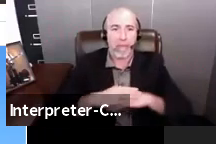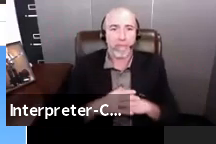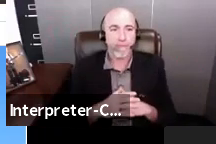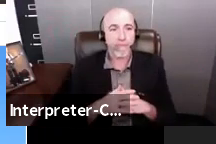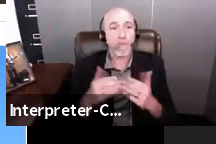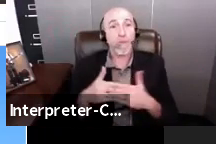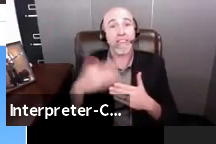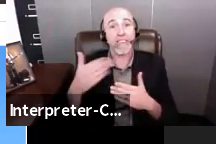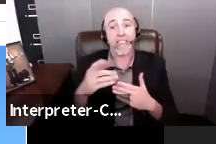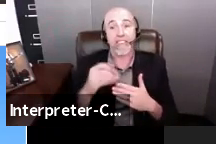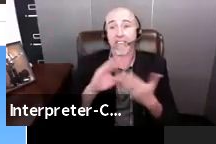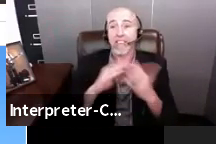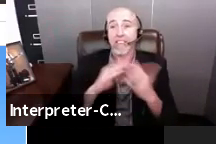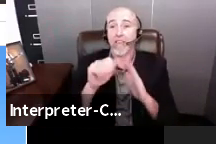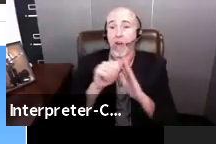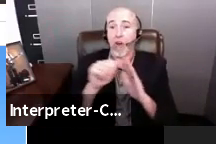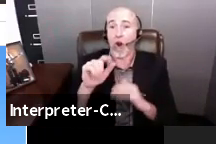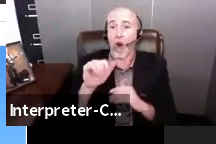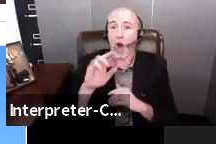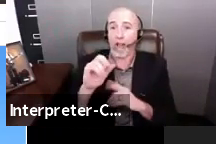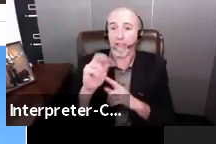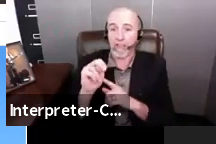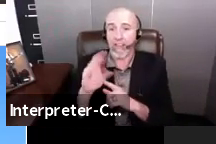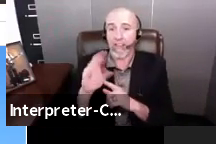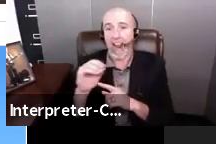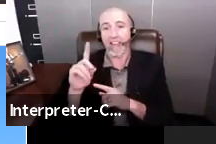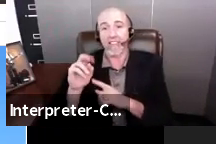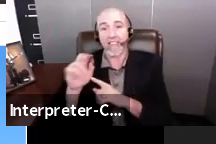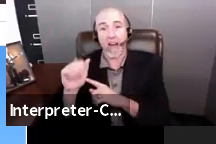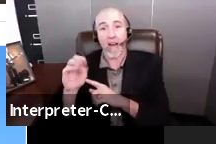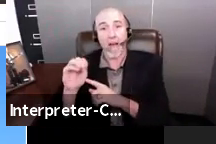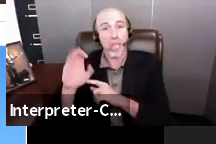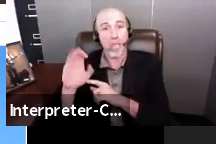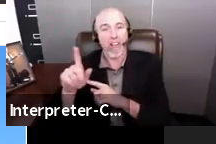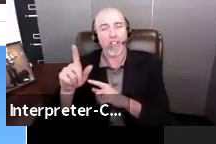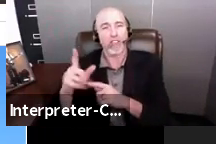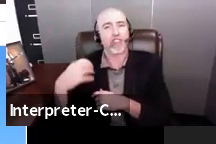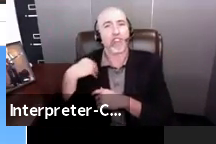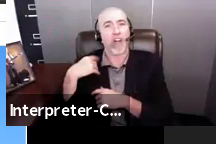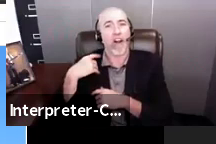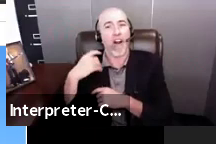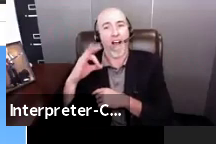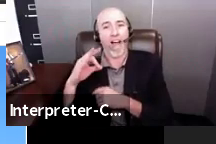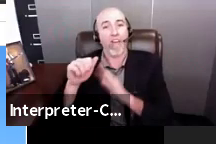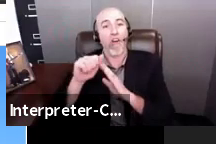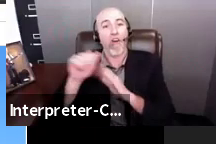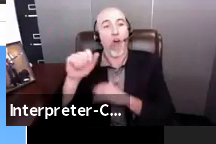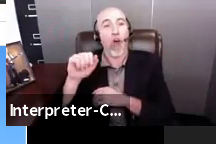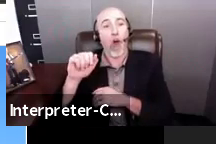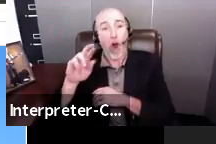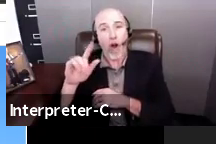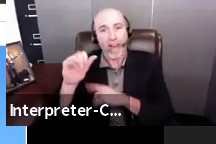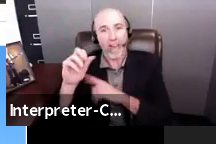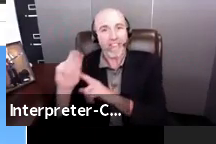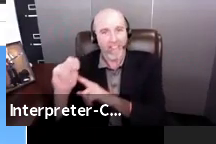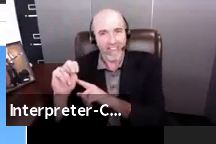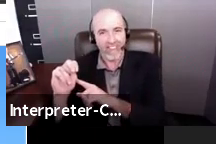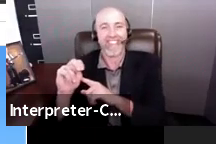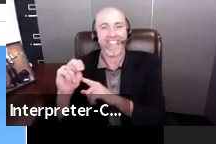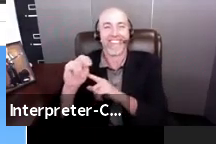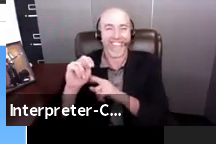of Arlington and an old friend of ours, Ms. Donna Mack, who's the chair of the Arlington Mayor's Committee on People with Disabilities. Welcome,